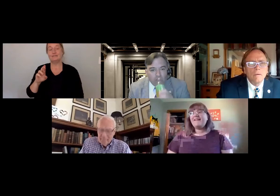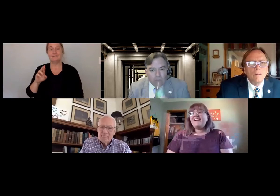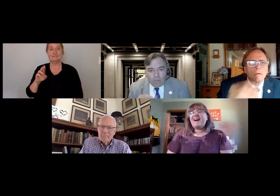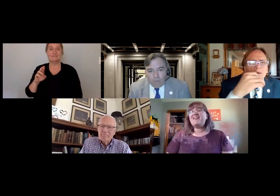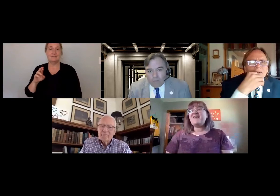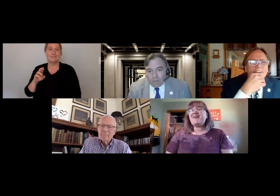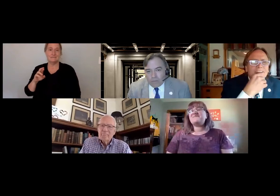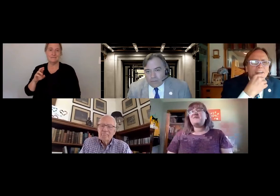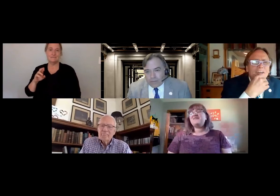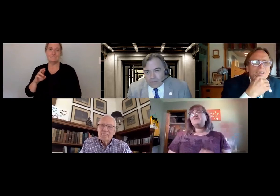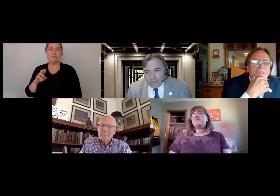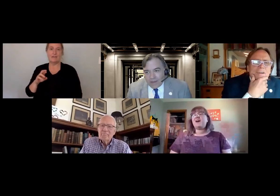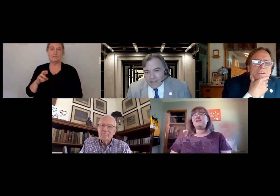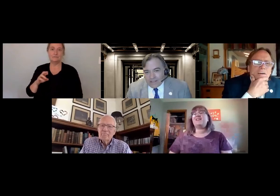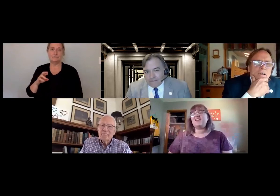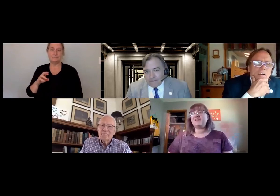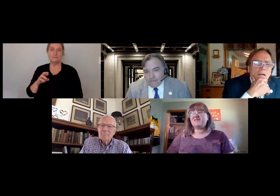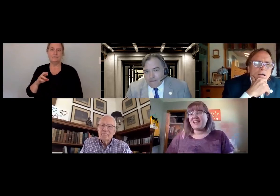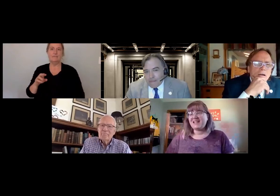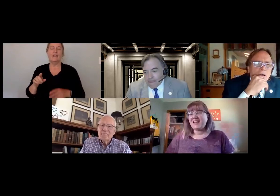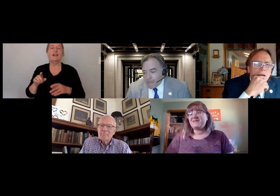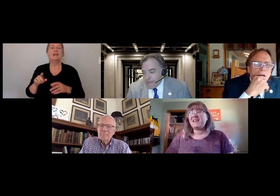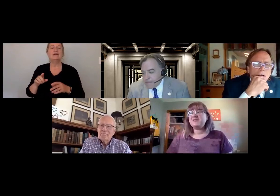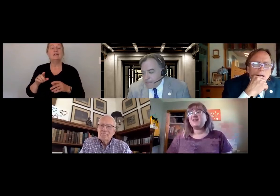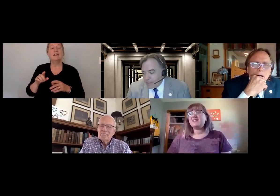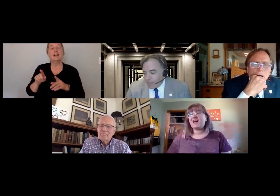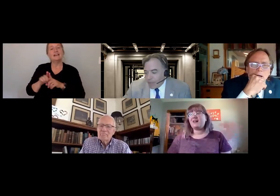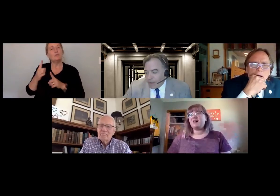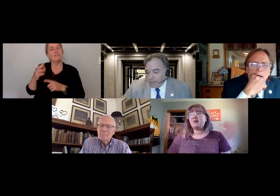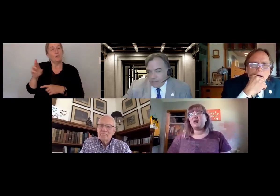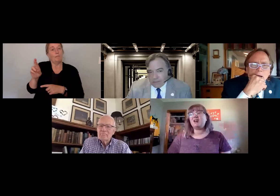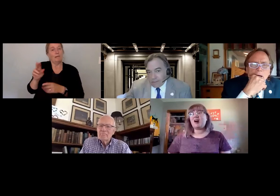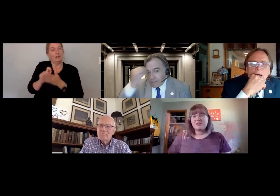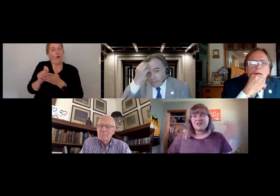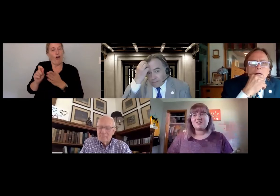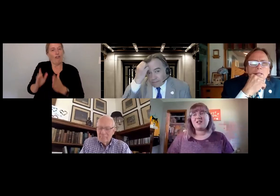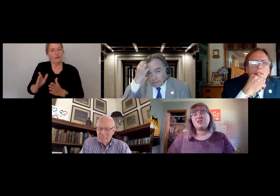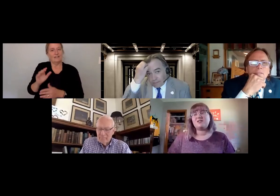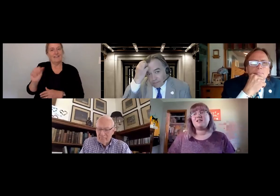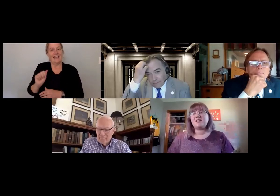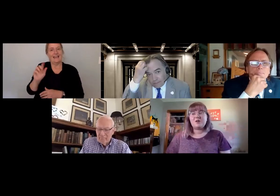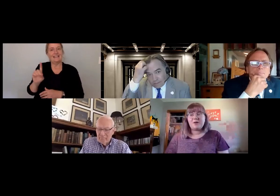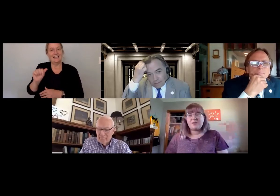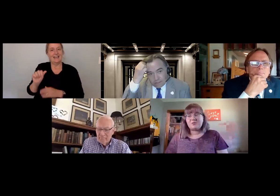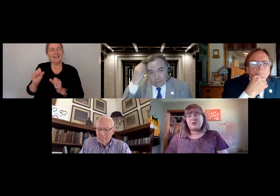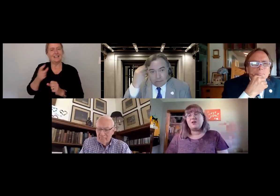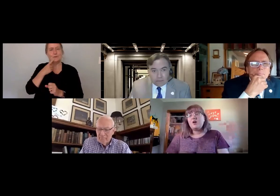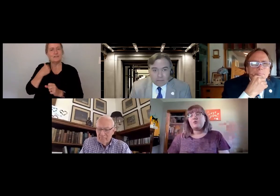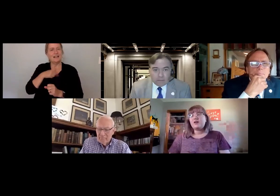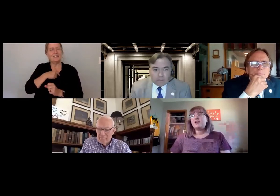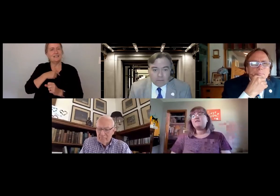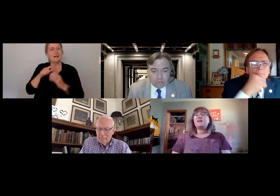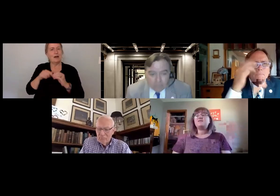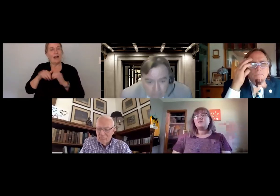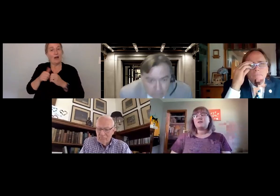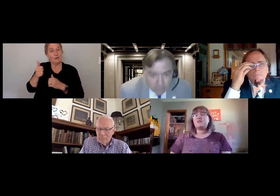away. As one of the Republican authors of the ADA, can you tell us how you and other legislators like Senator Bob Dole